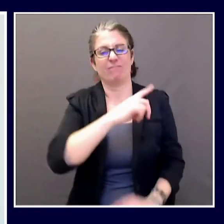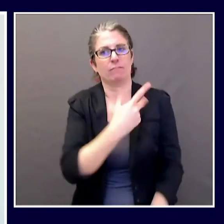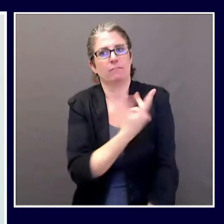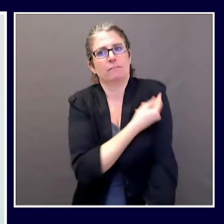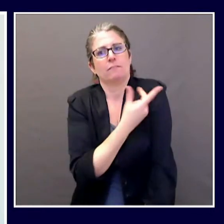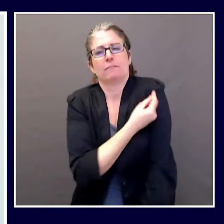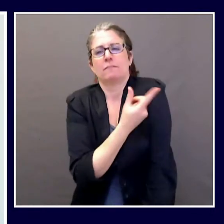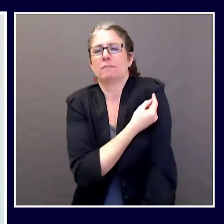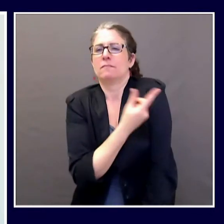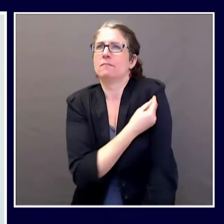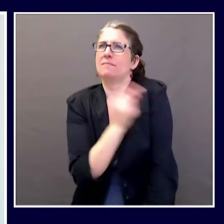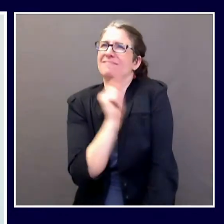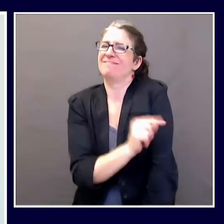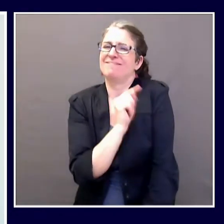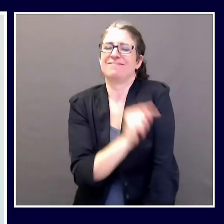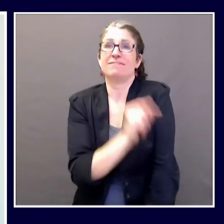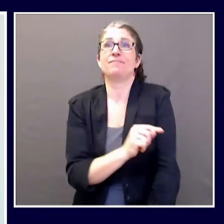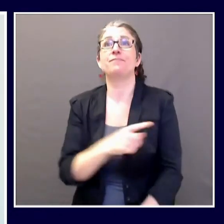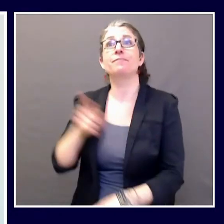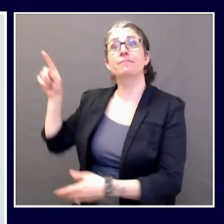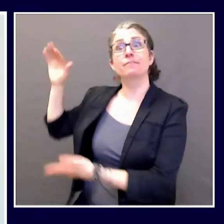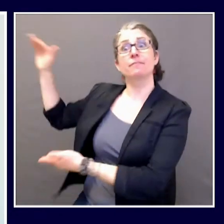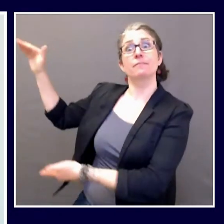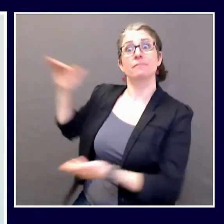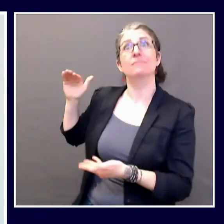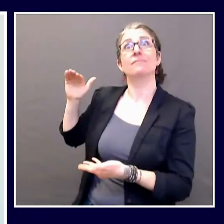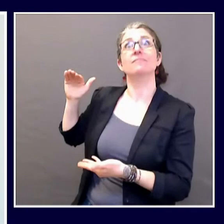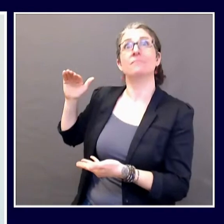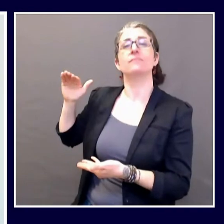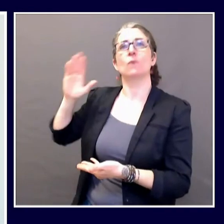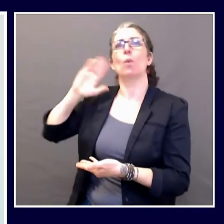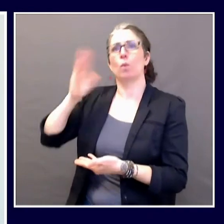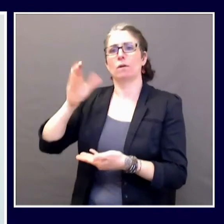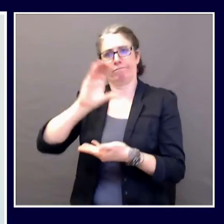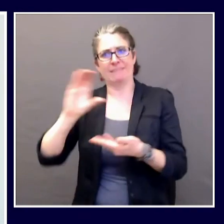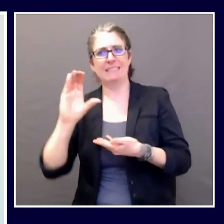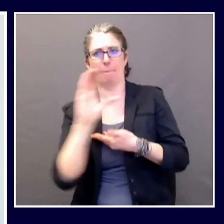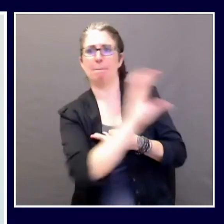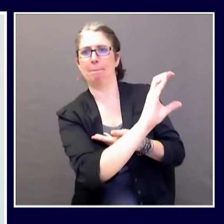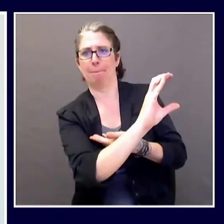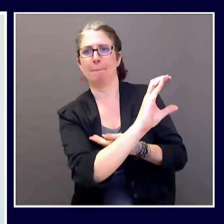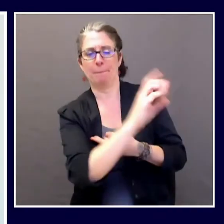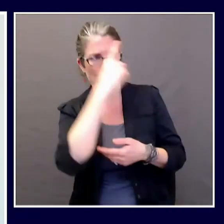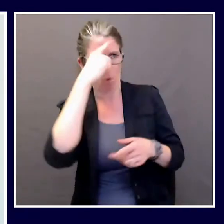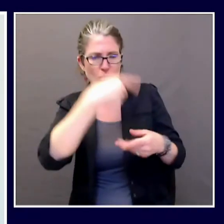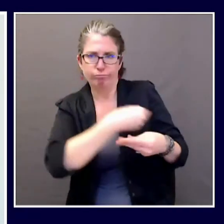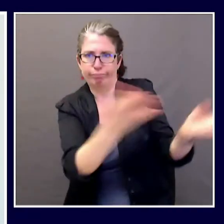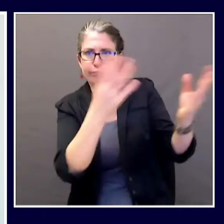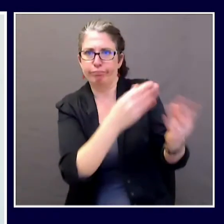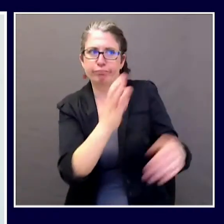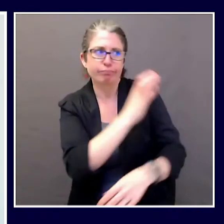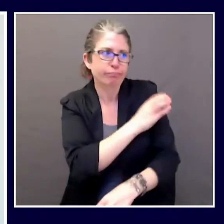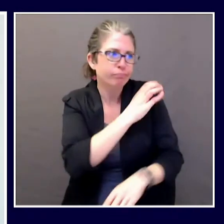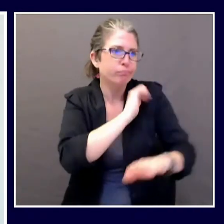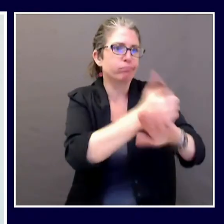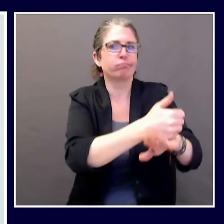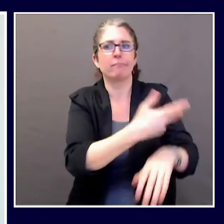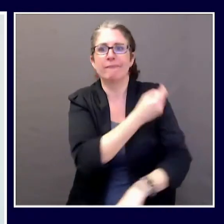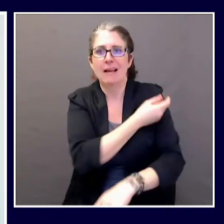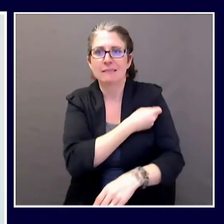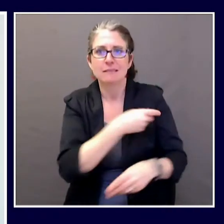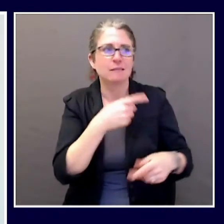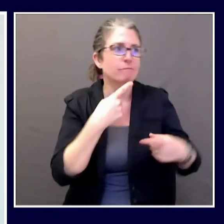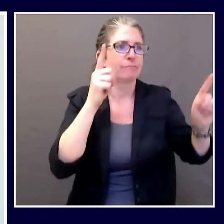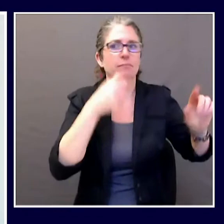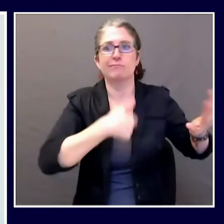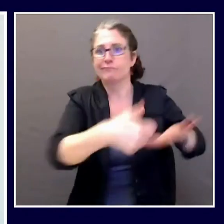help us expand our workforce, expand our access sites, and make sure that we really can meet the challenge